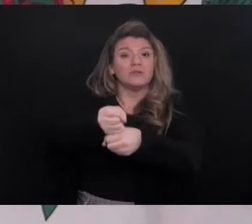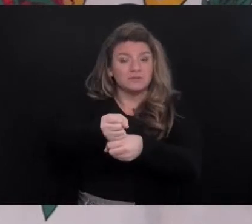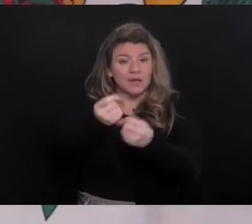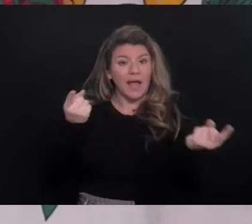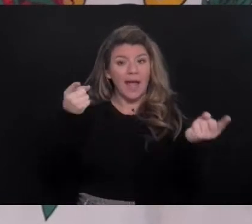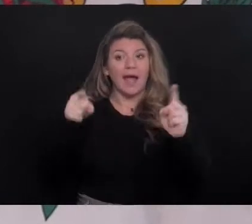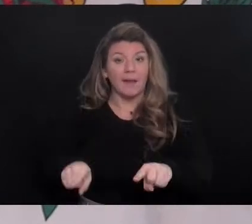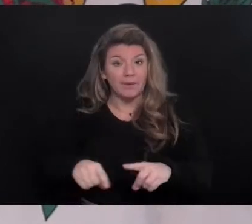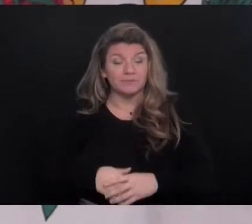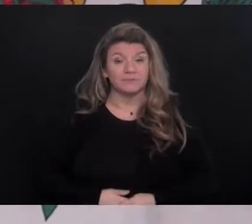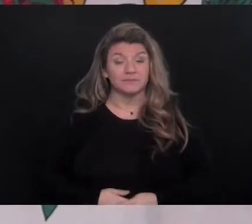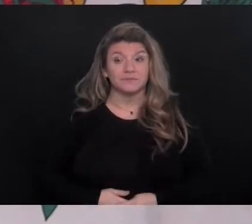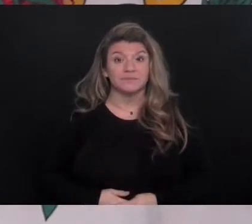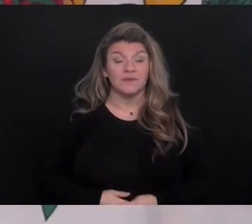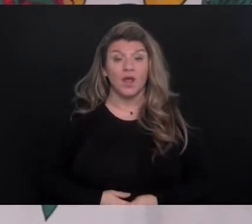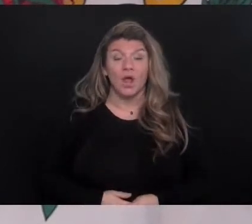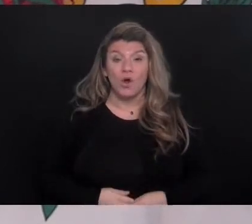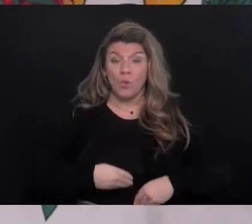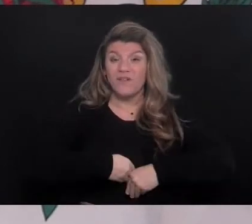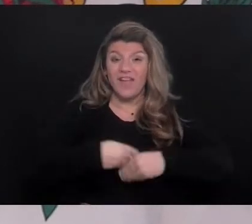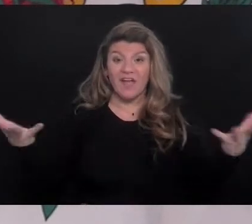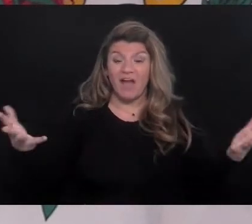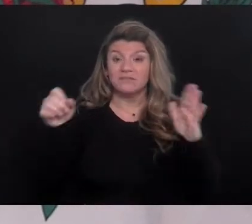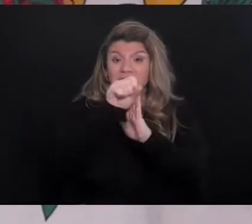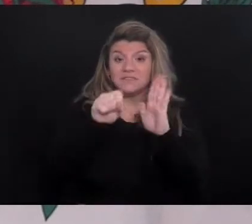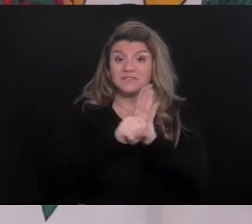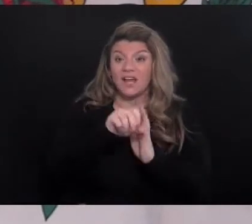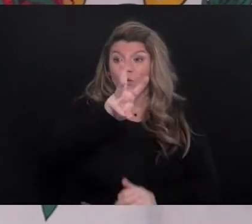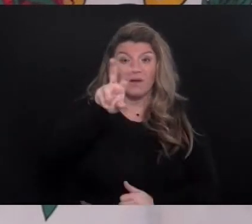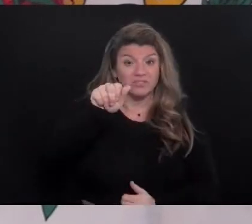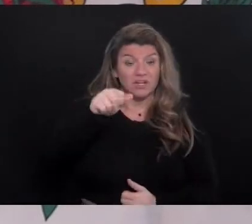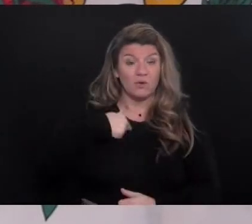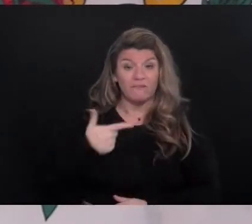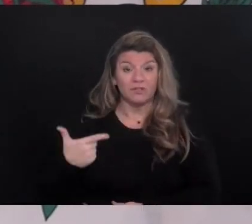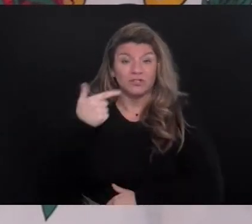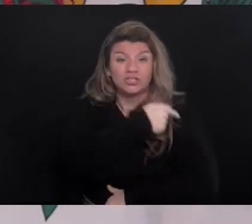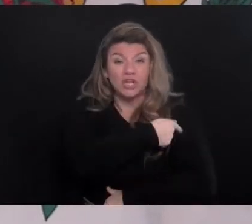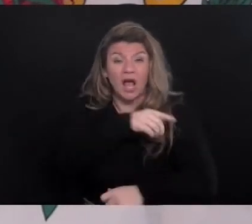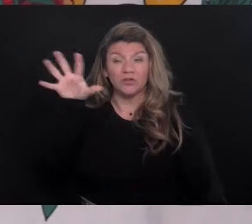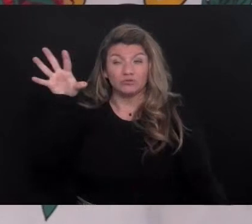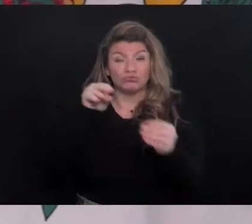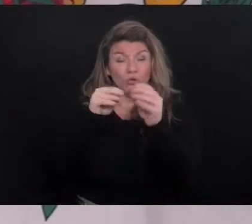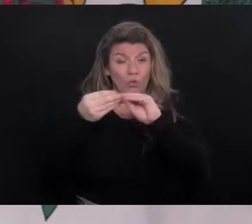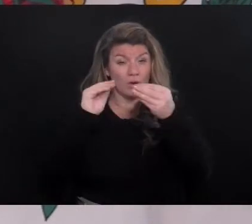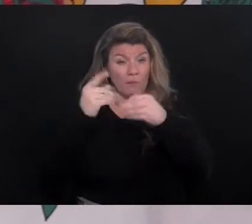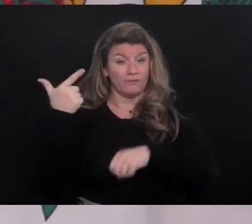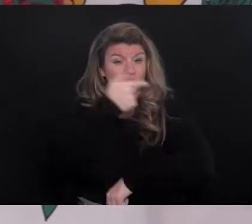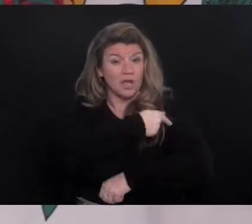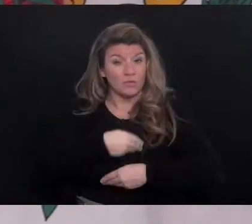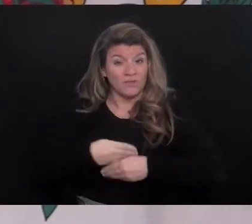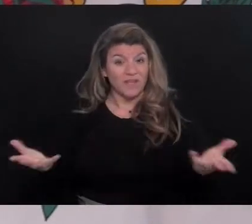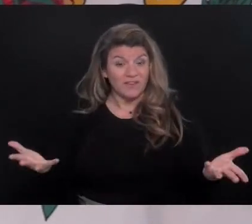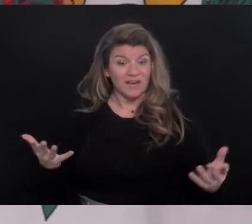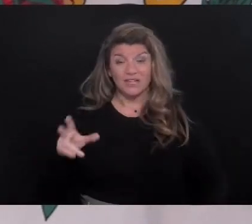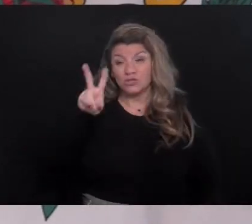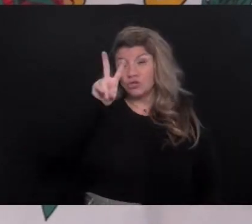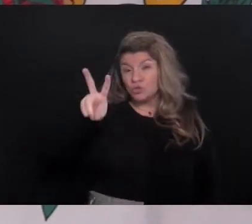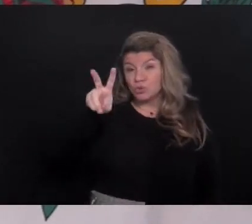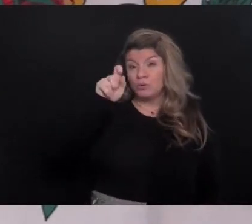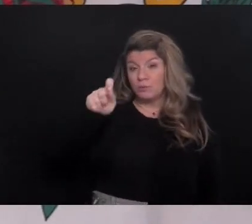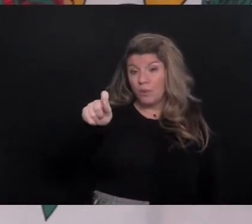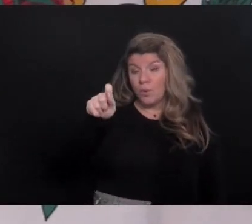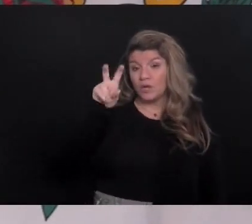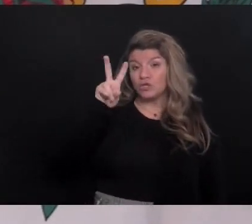we've administered in the state of West Virginia, we have given shots. The total number of shots we've given is